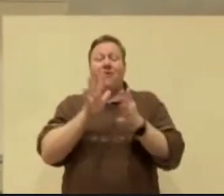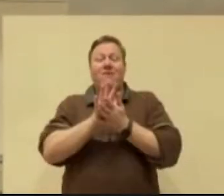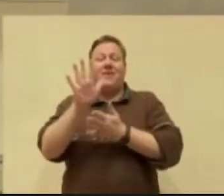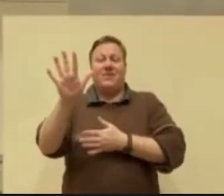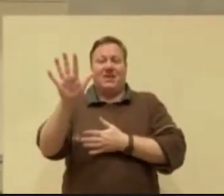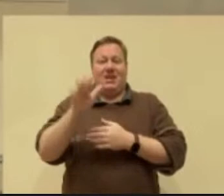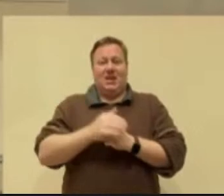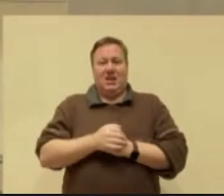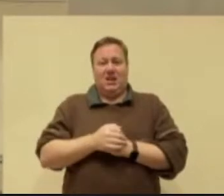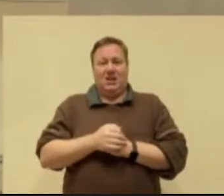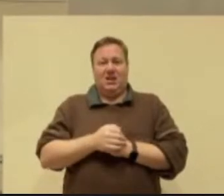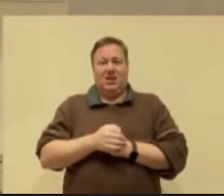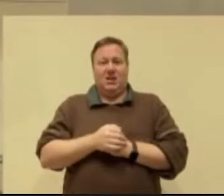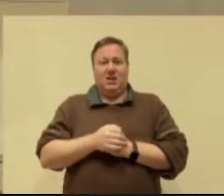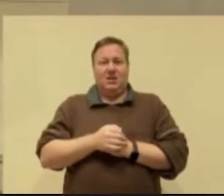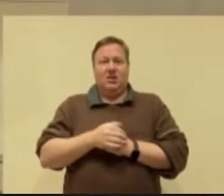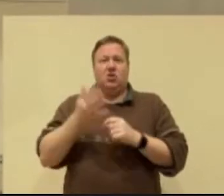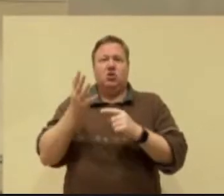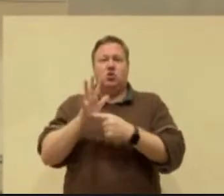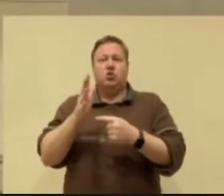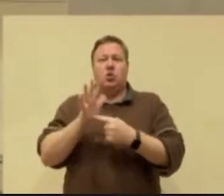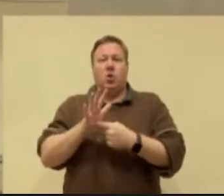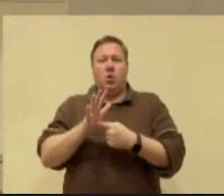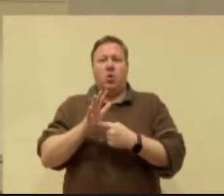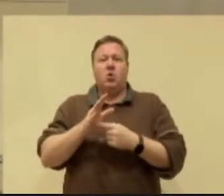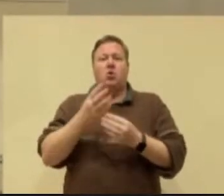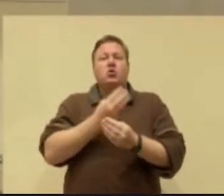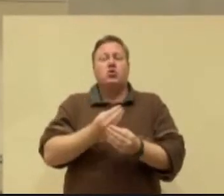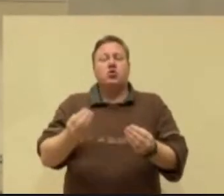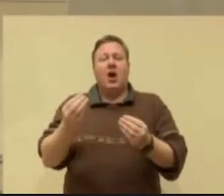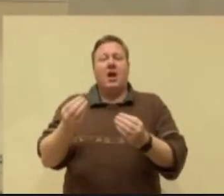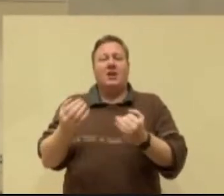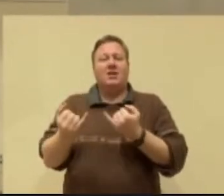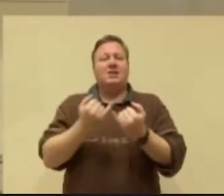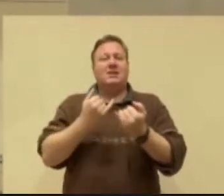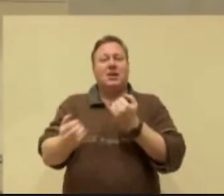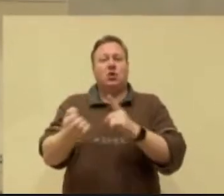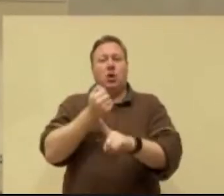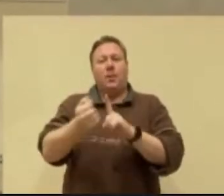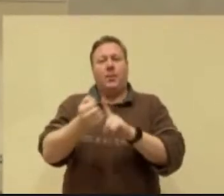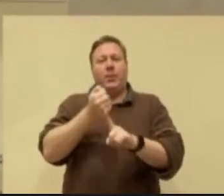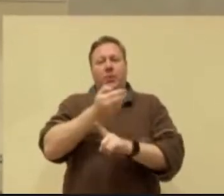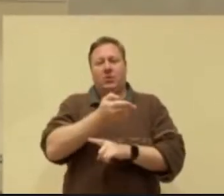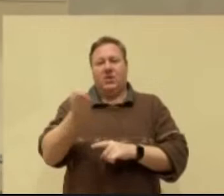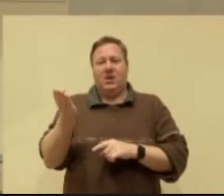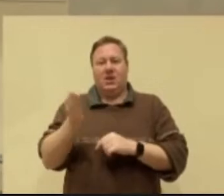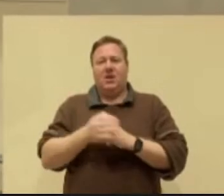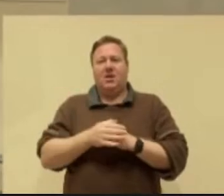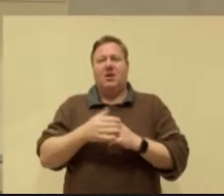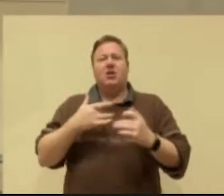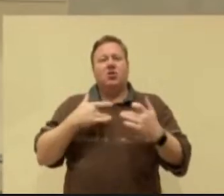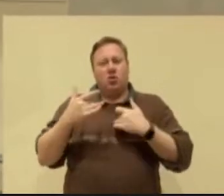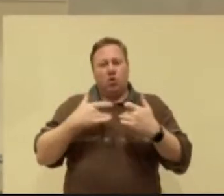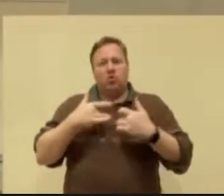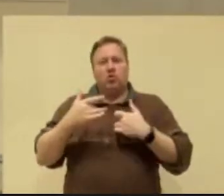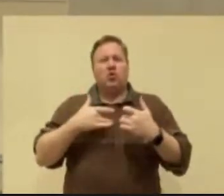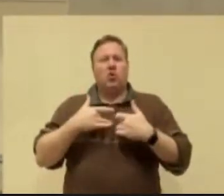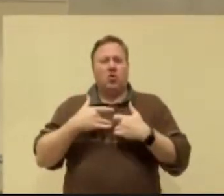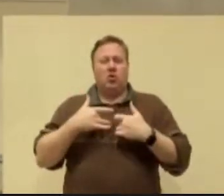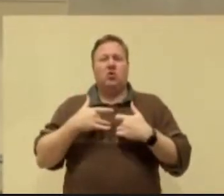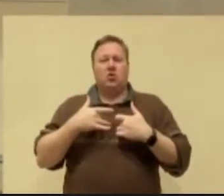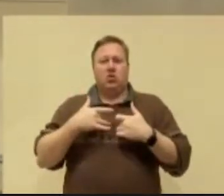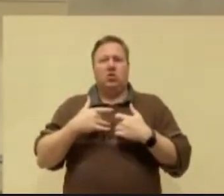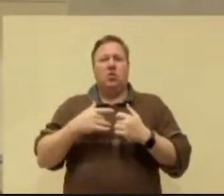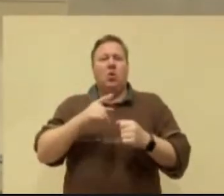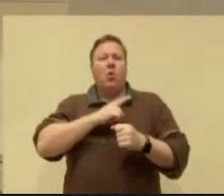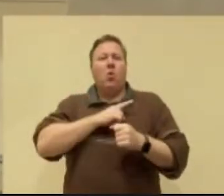these numbers are also indicative of child sexual abuse as a concern for sex in the country is 16. so if they've been